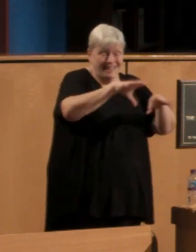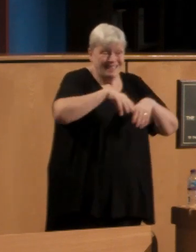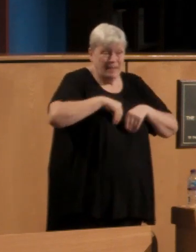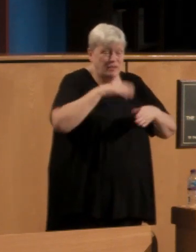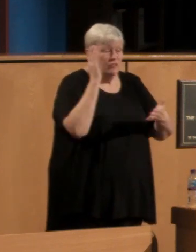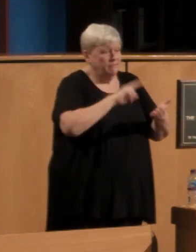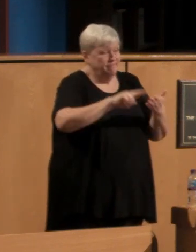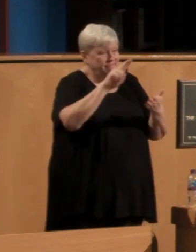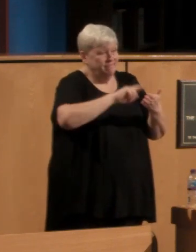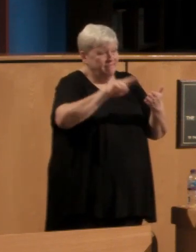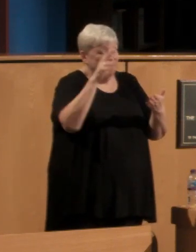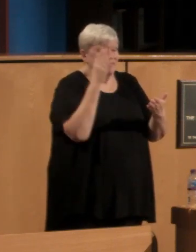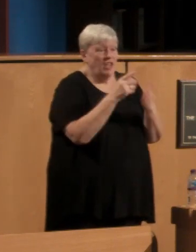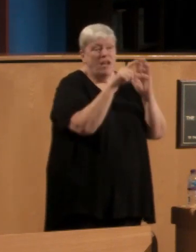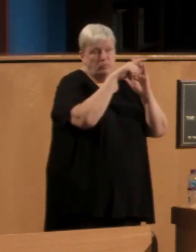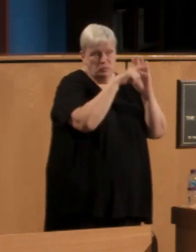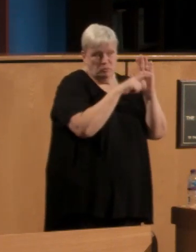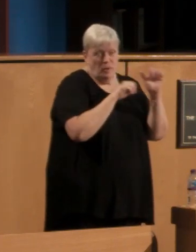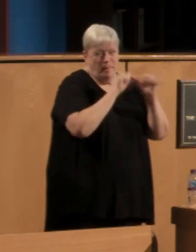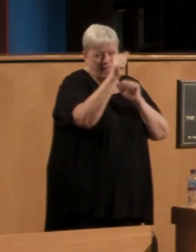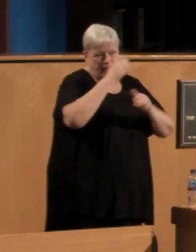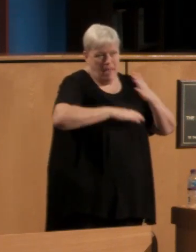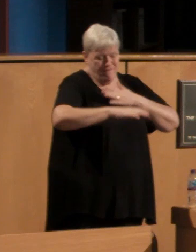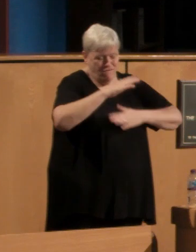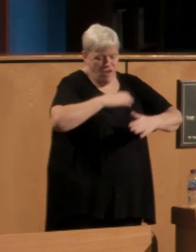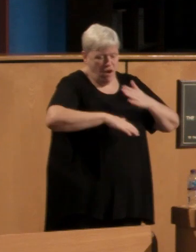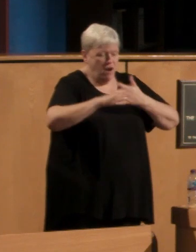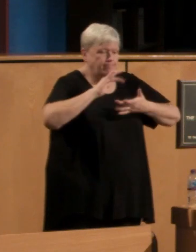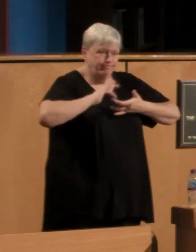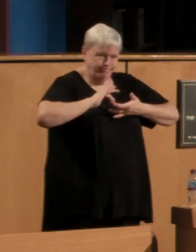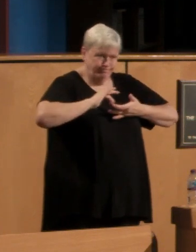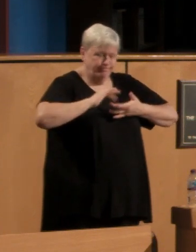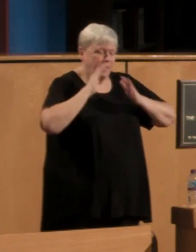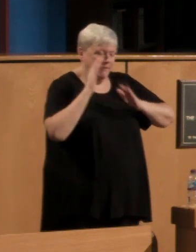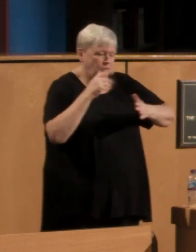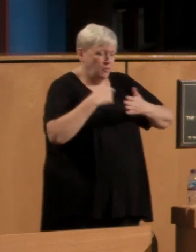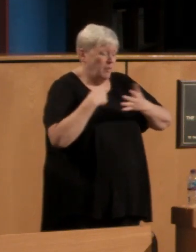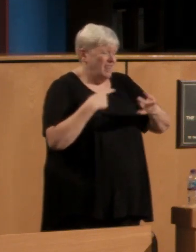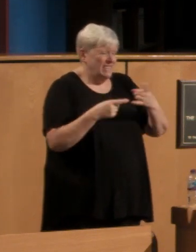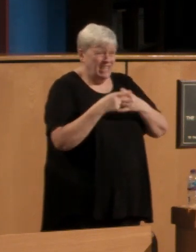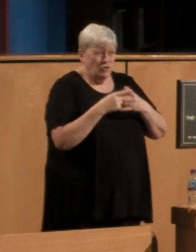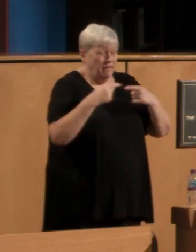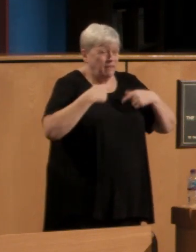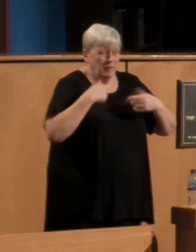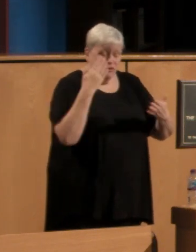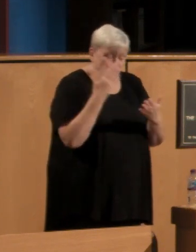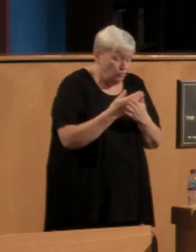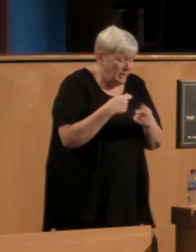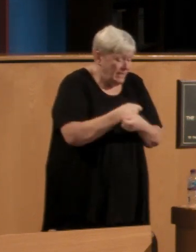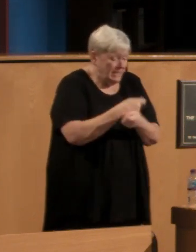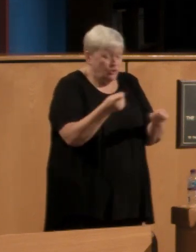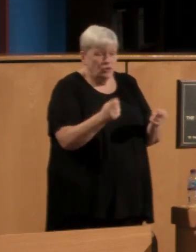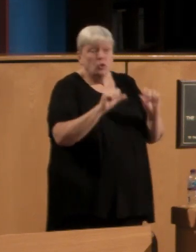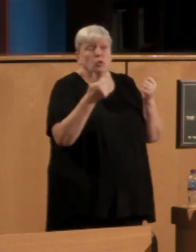conditional upon our very best behavior. But, when it comes to sexuality, for me, it's about eschewing the good